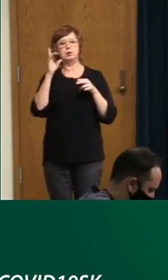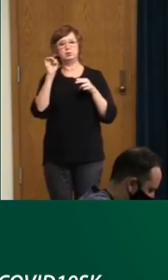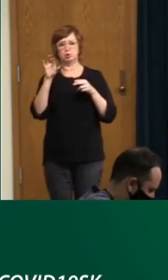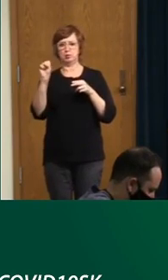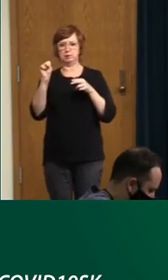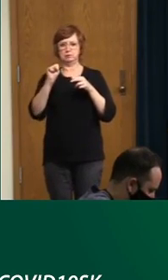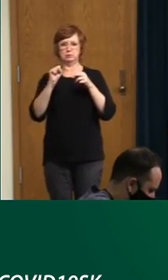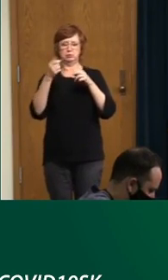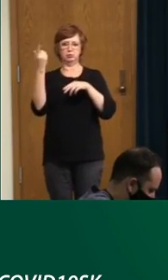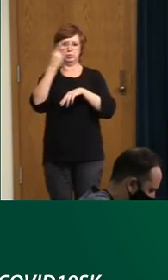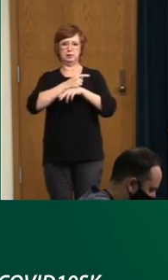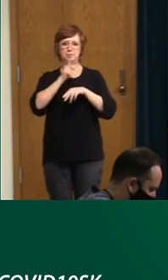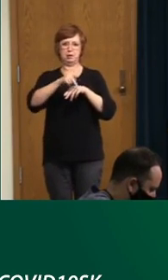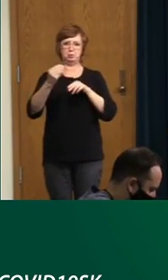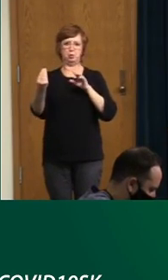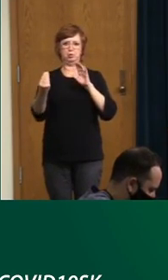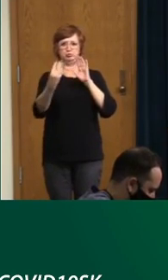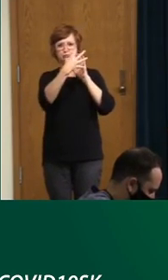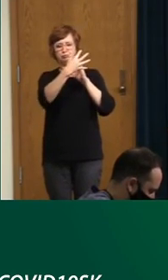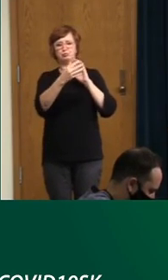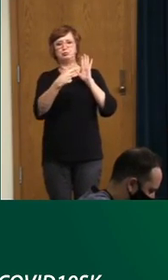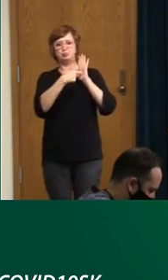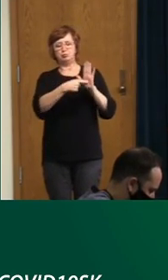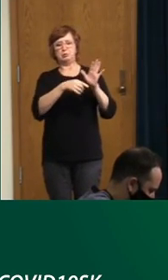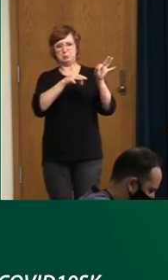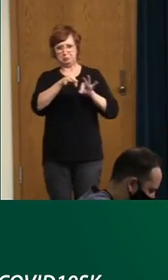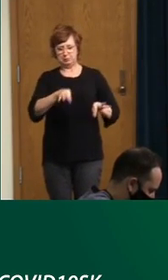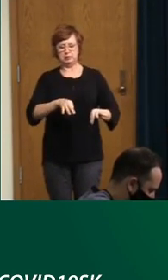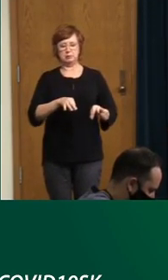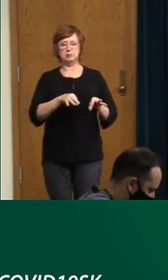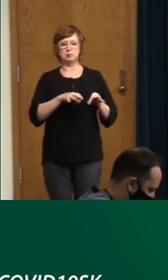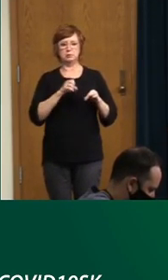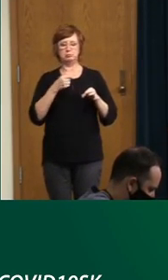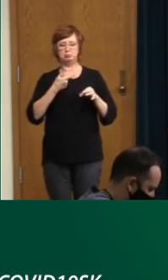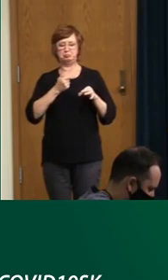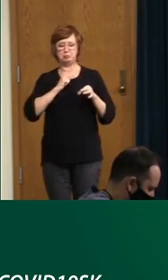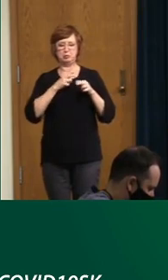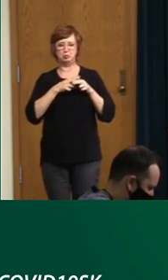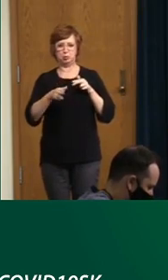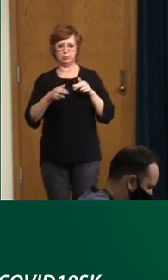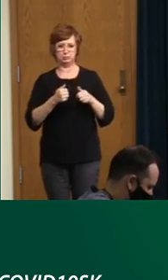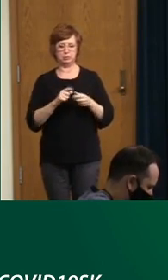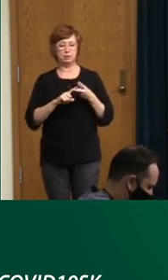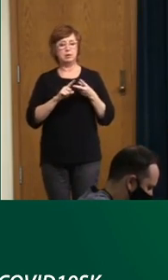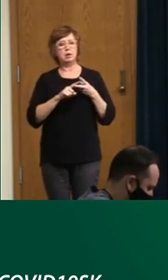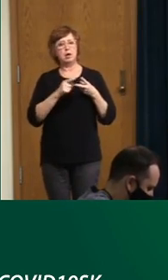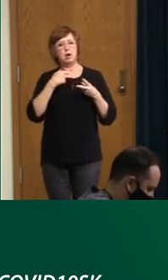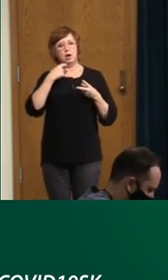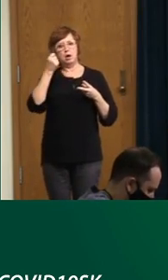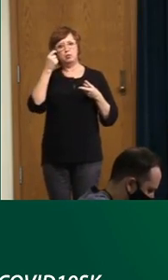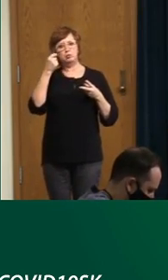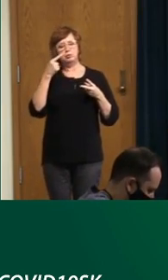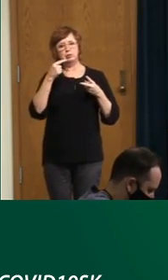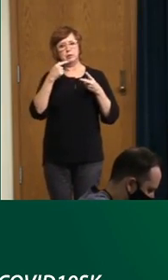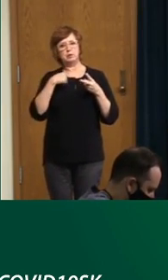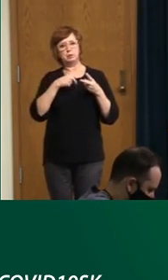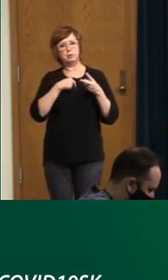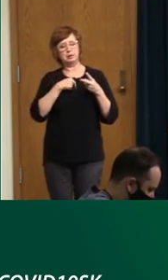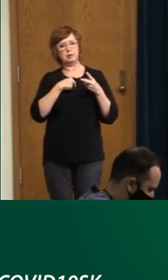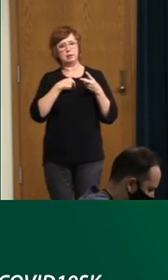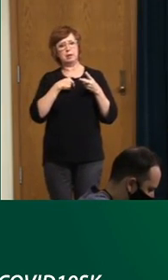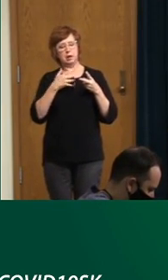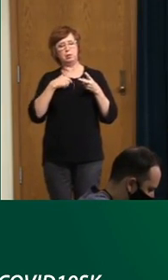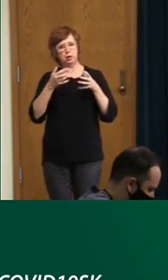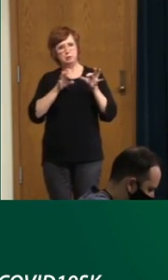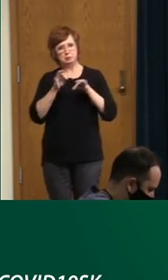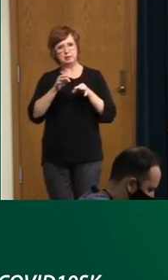has a modeling presentation and some other information he wants to share with you today. I did want to say a few words about what we're doing